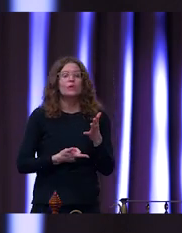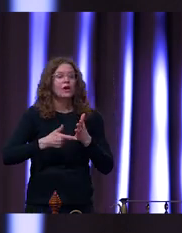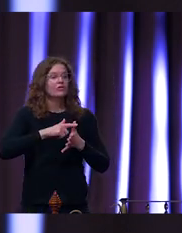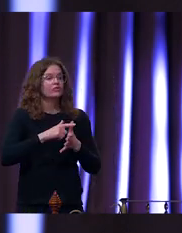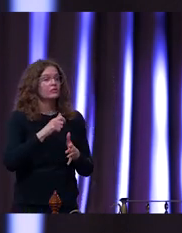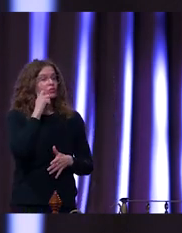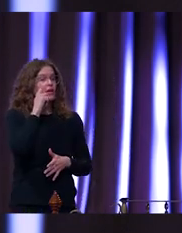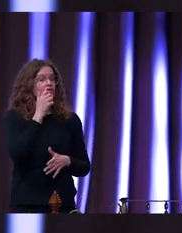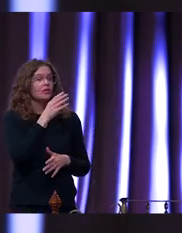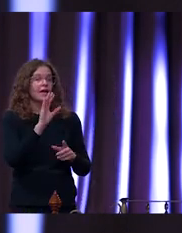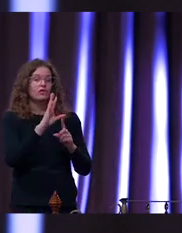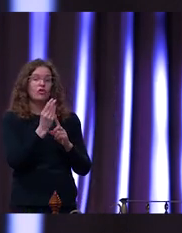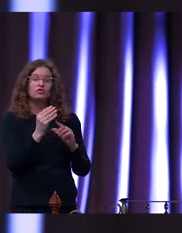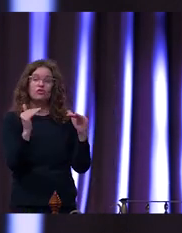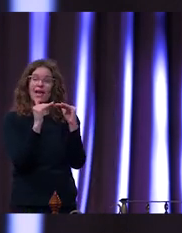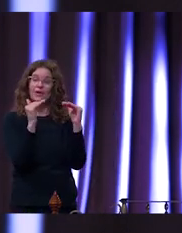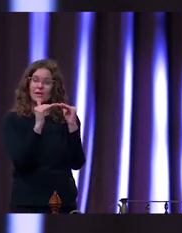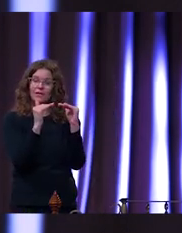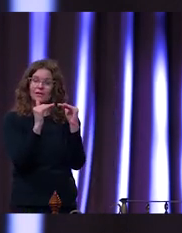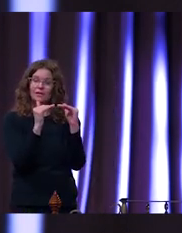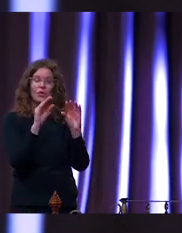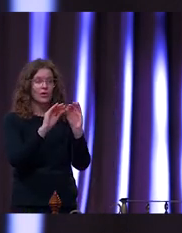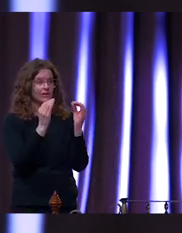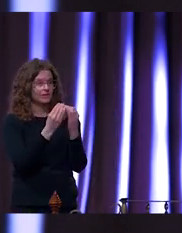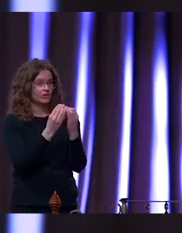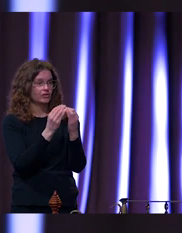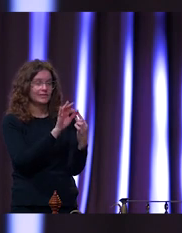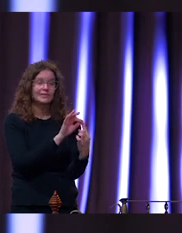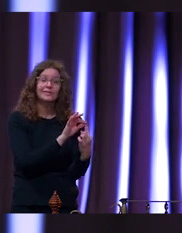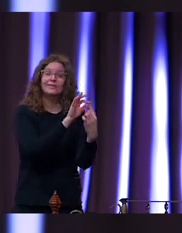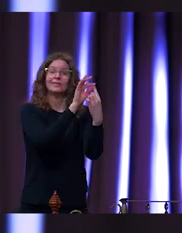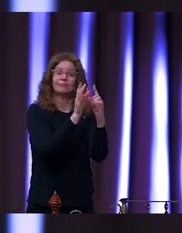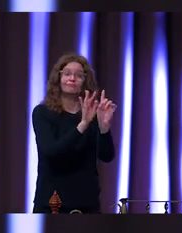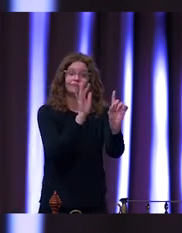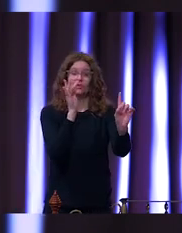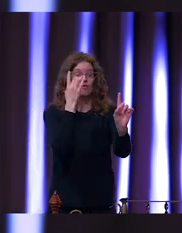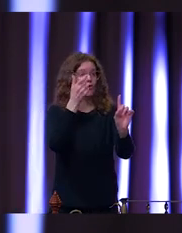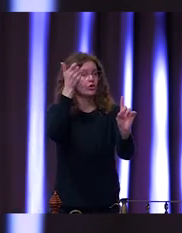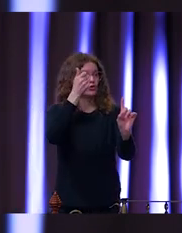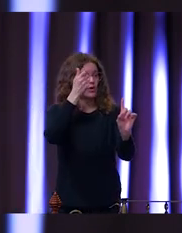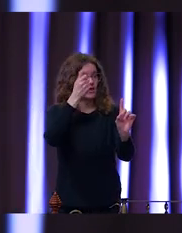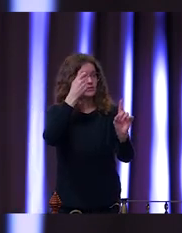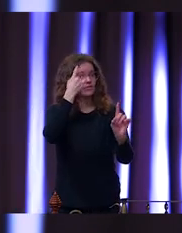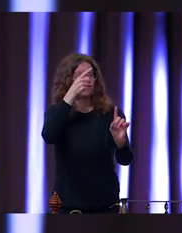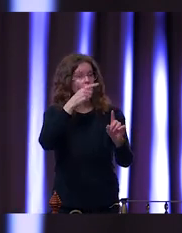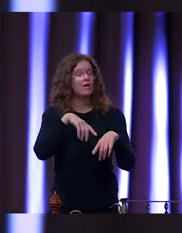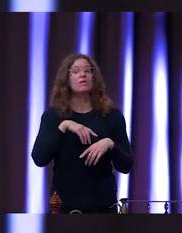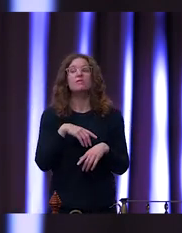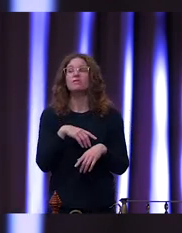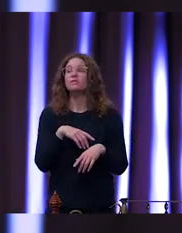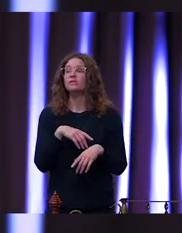equity organizations explicitly in grant making for, it's been a shift that's been